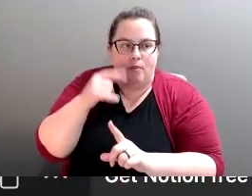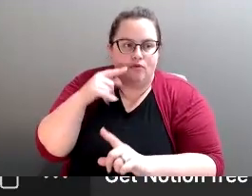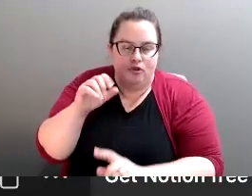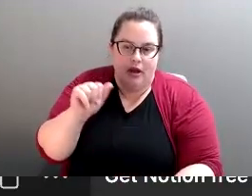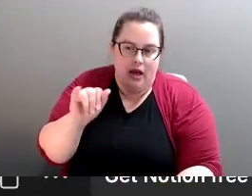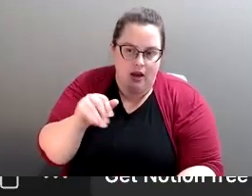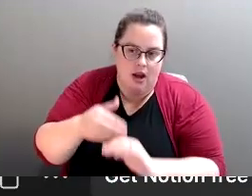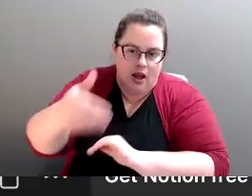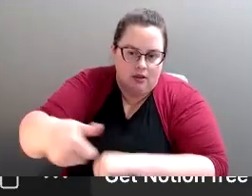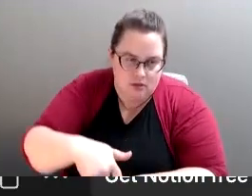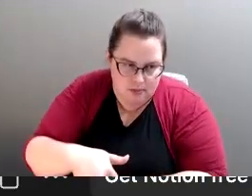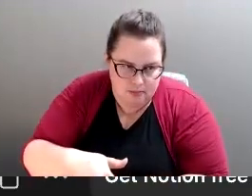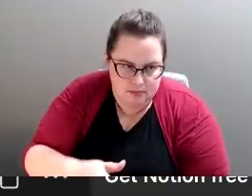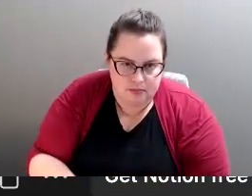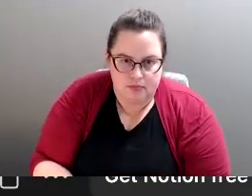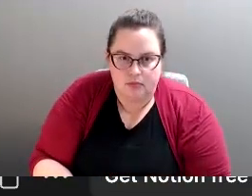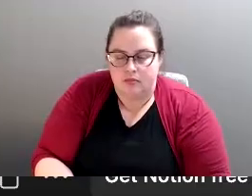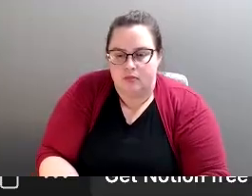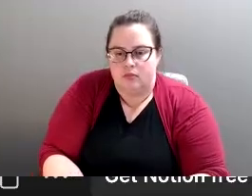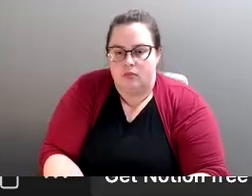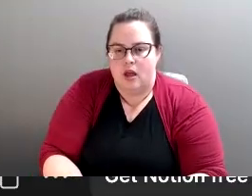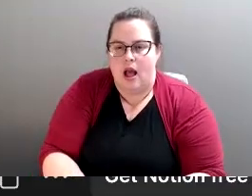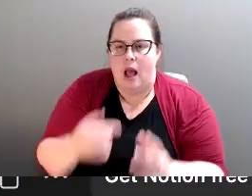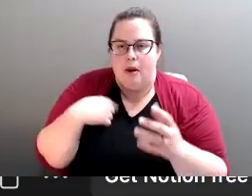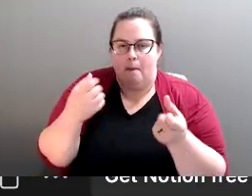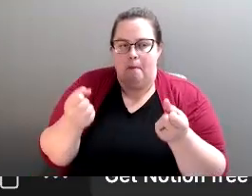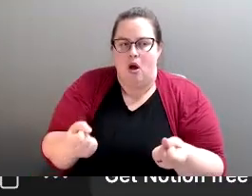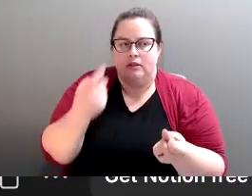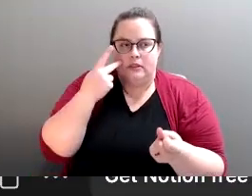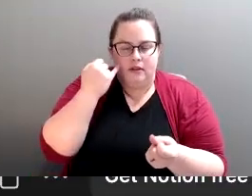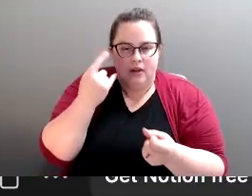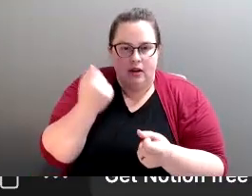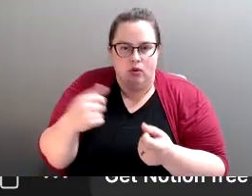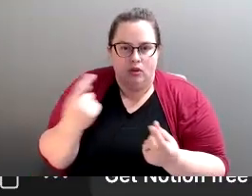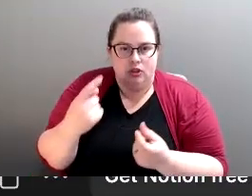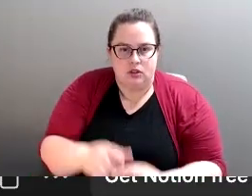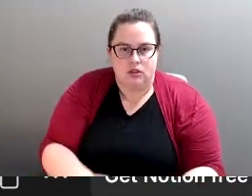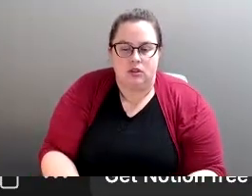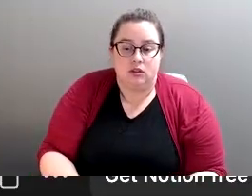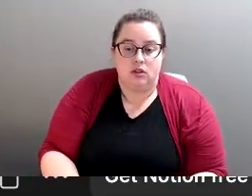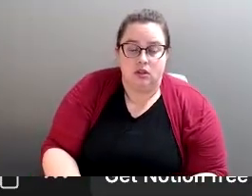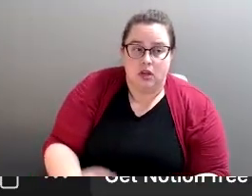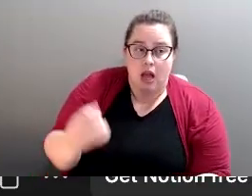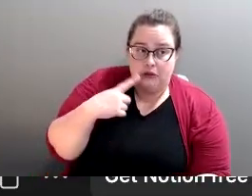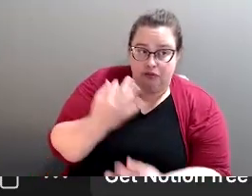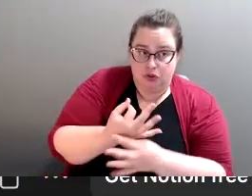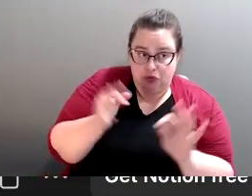time. I'm going to kind of pause here and see if we have some questions. Is it free?